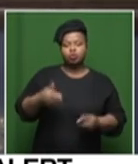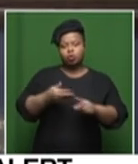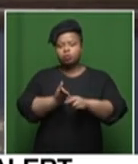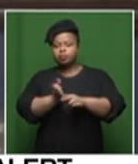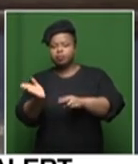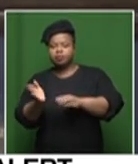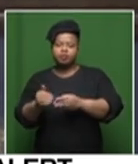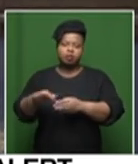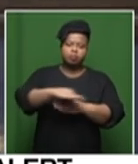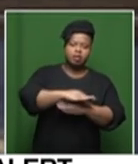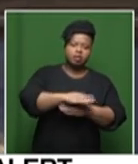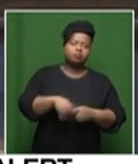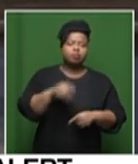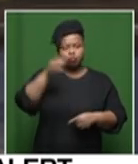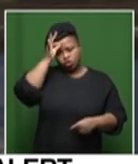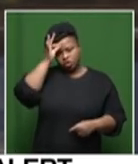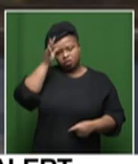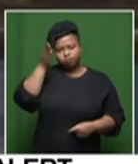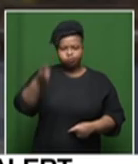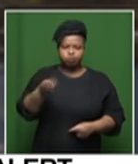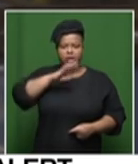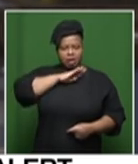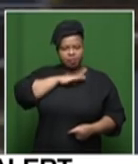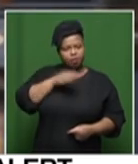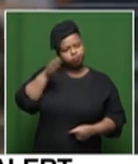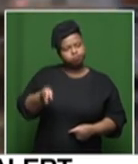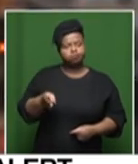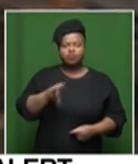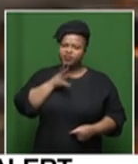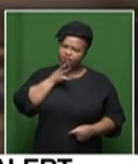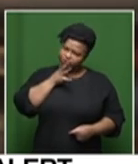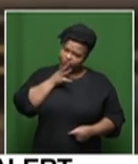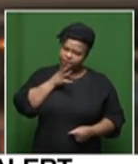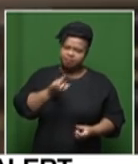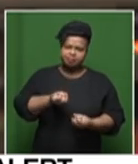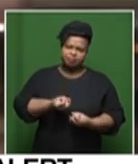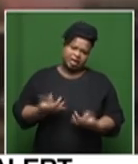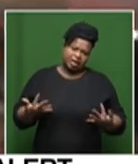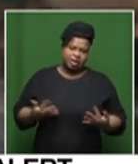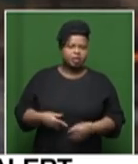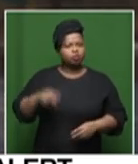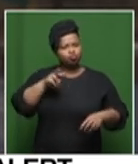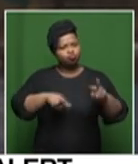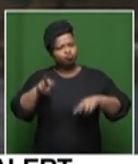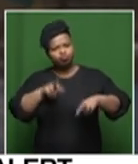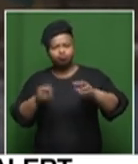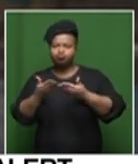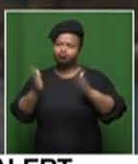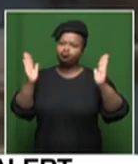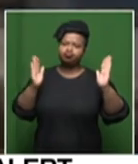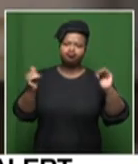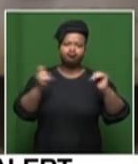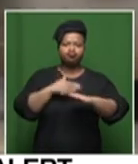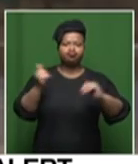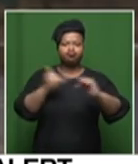entry points. The police also, law enforcement out in their numbers as well, just ensuring that the roads are open for commuters